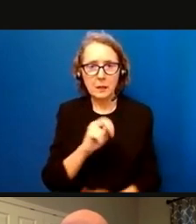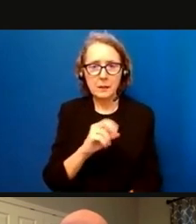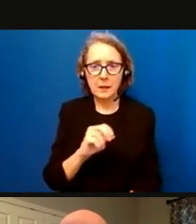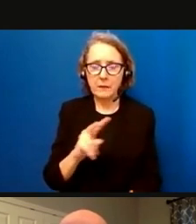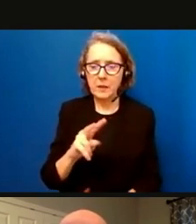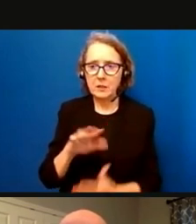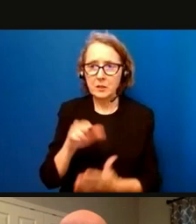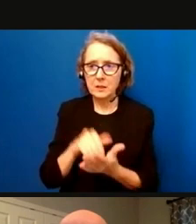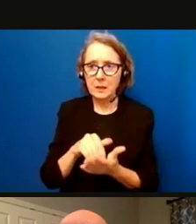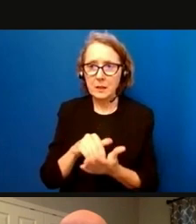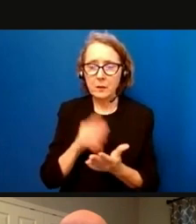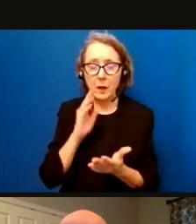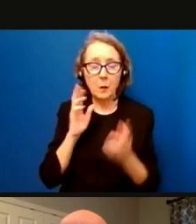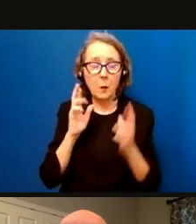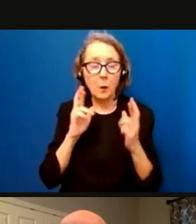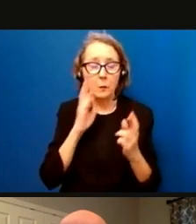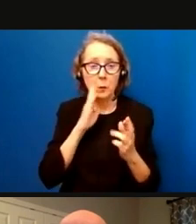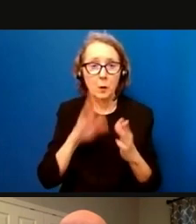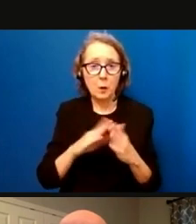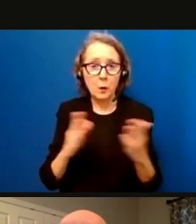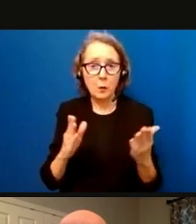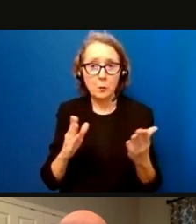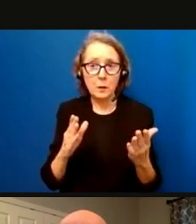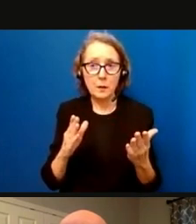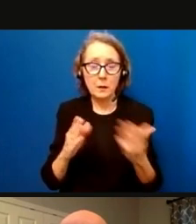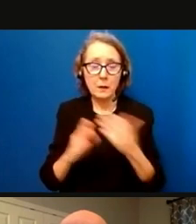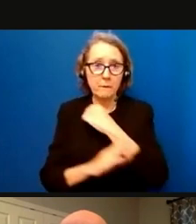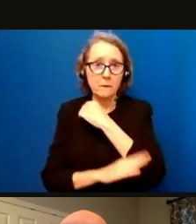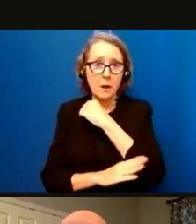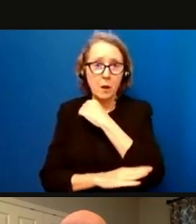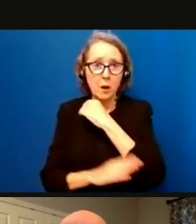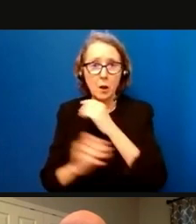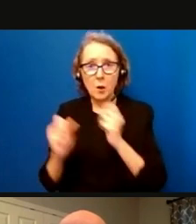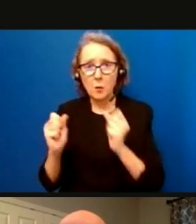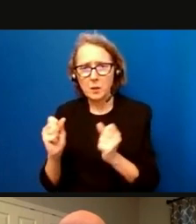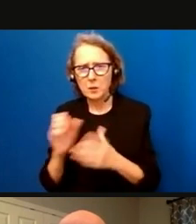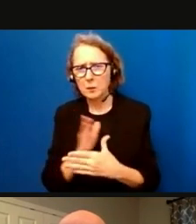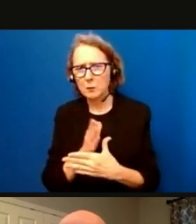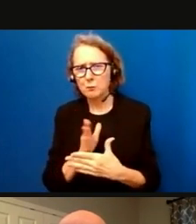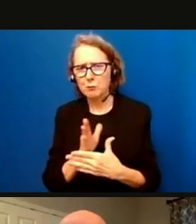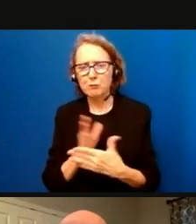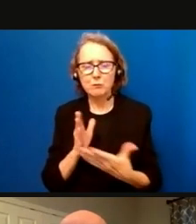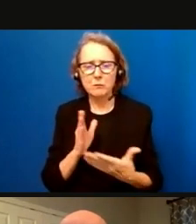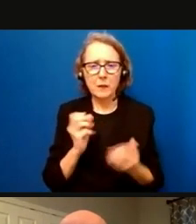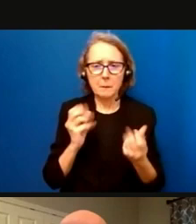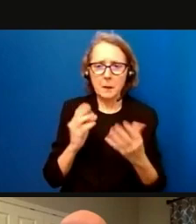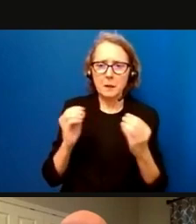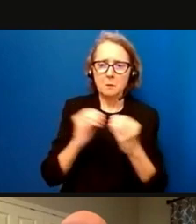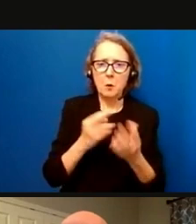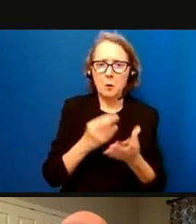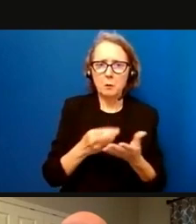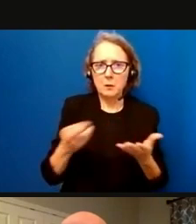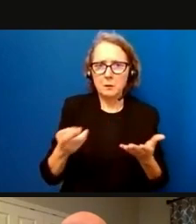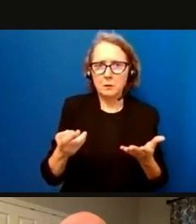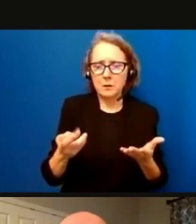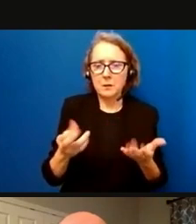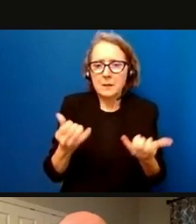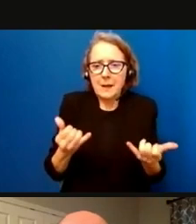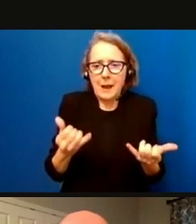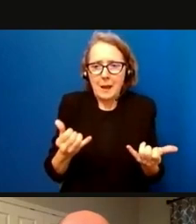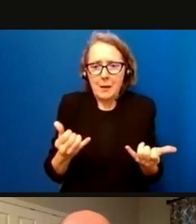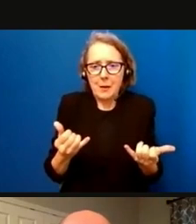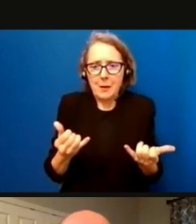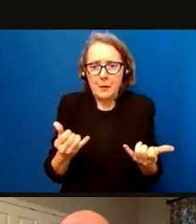that will be hopefully opening in the fall winter time. There's many more resources at the table today